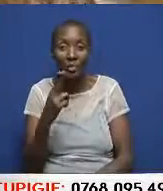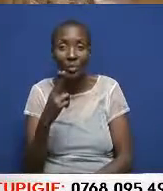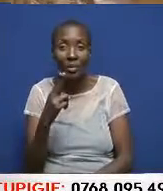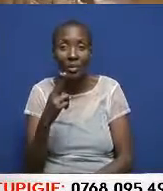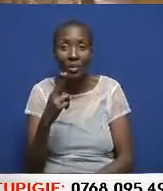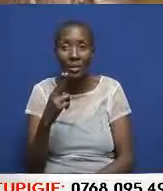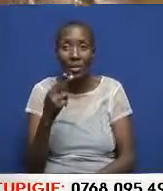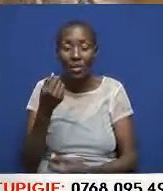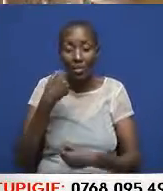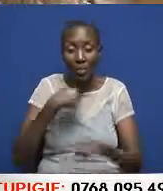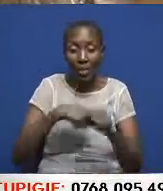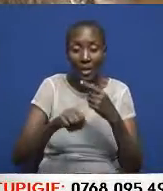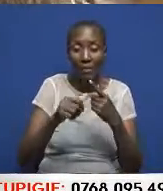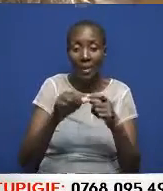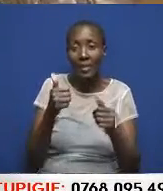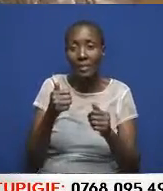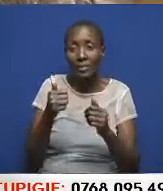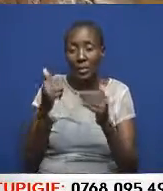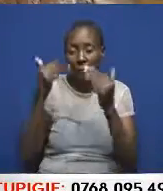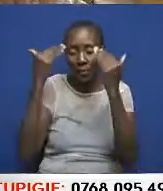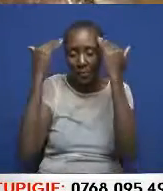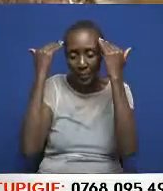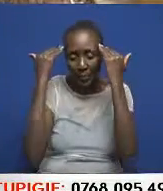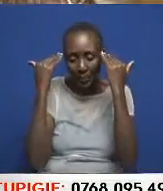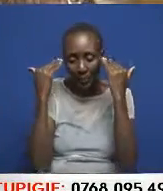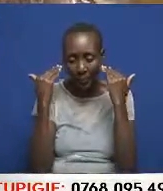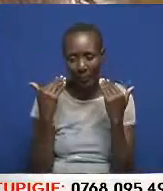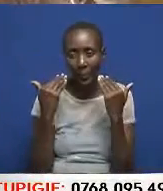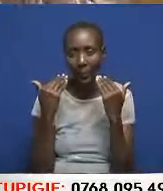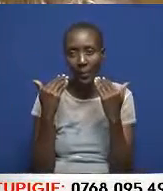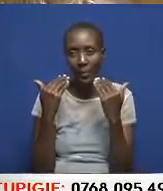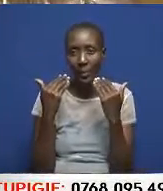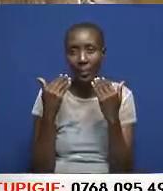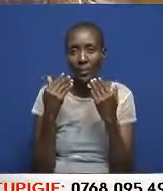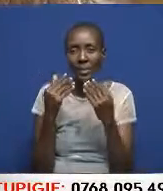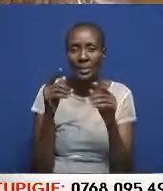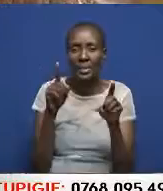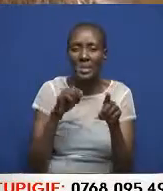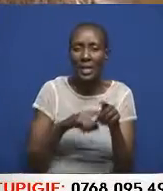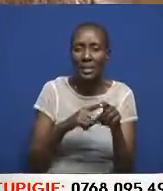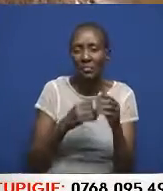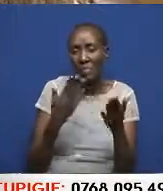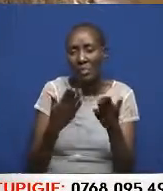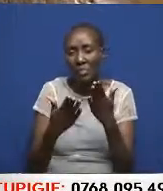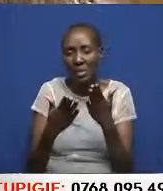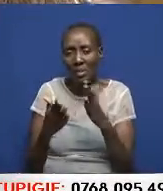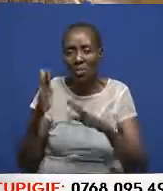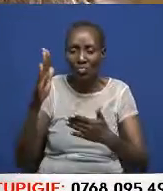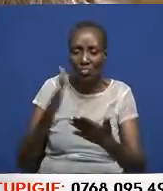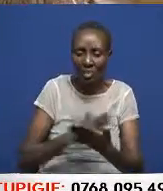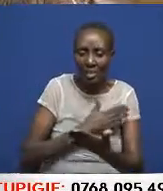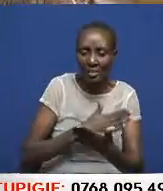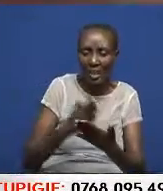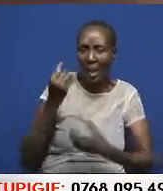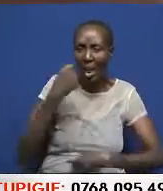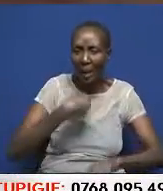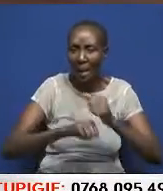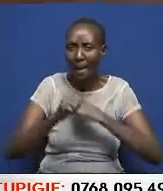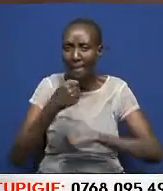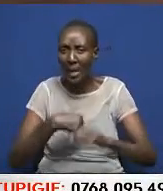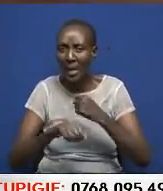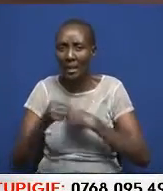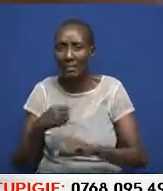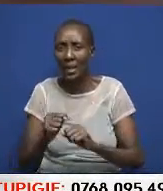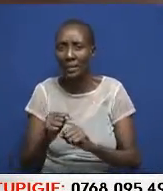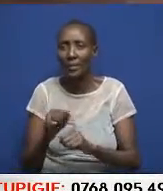pressure and to be hyperactive in the booth, especially recording those hyped up songs. Yeah. Mary